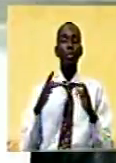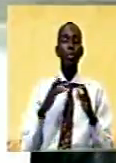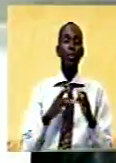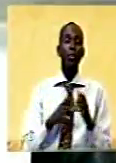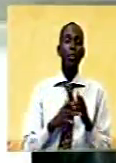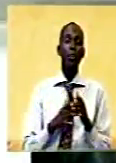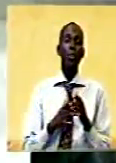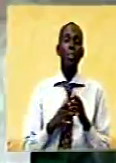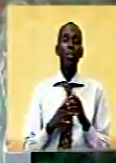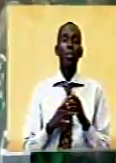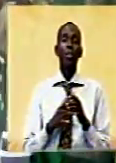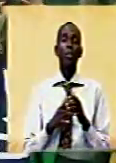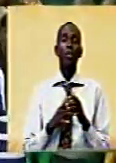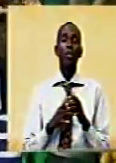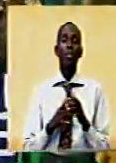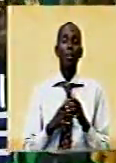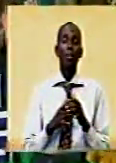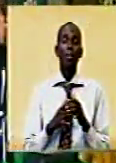Jesus.